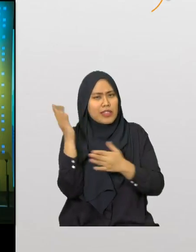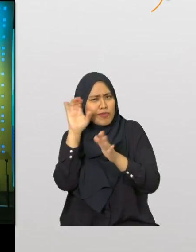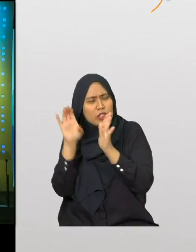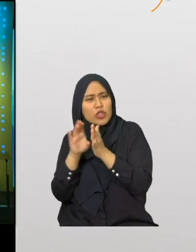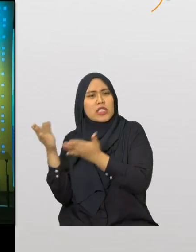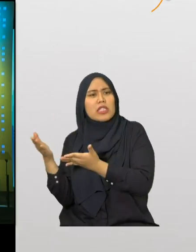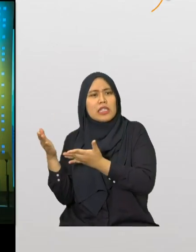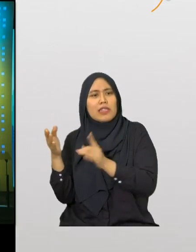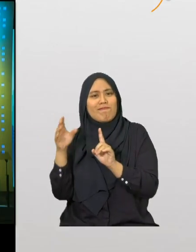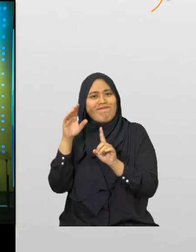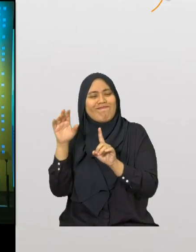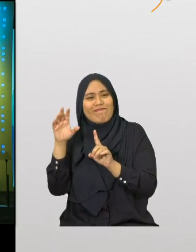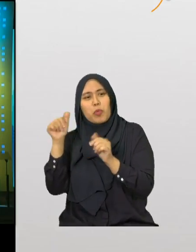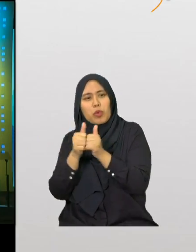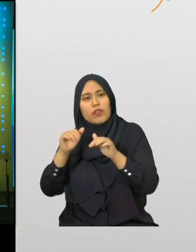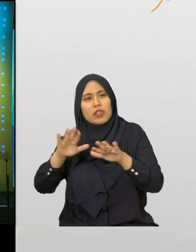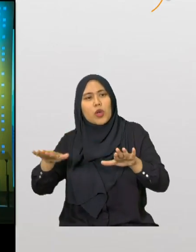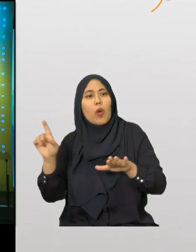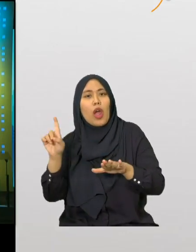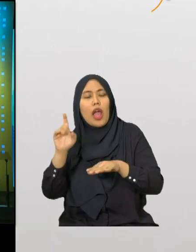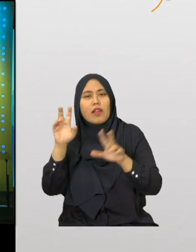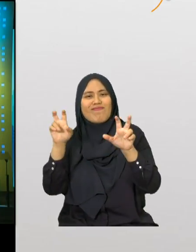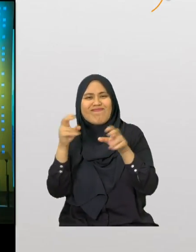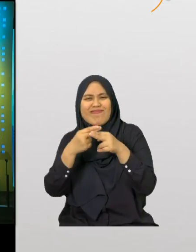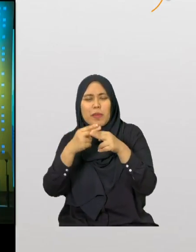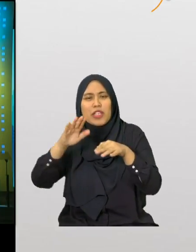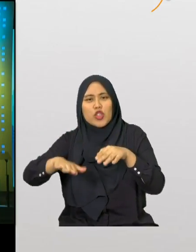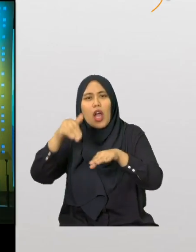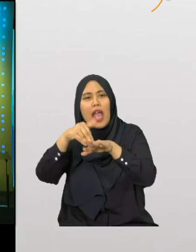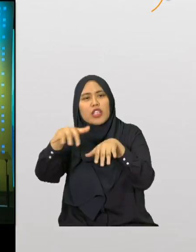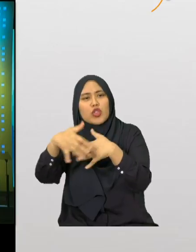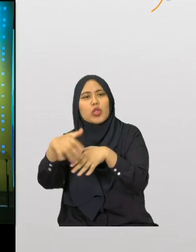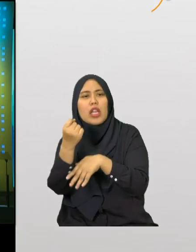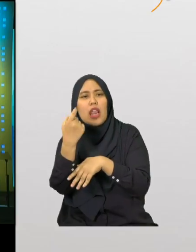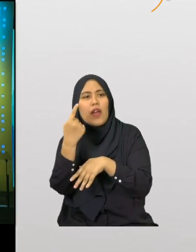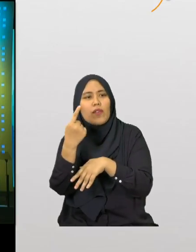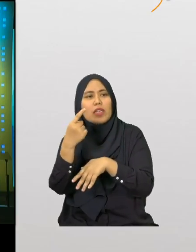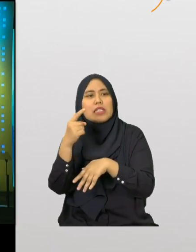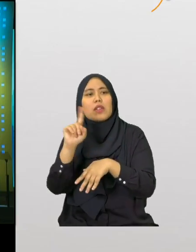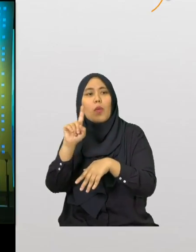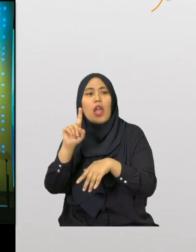Child at Street 11, which is a non-profit organization that runs a preschool in Ang Mo Kio.